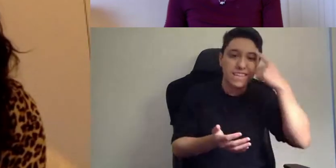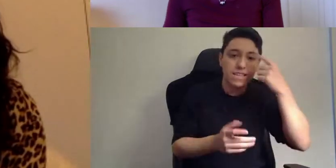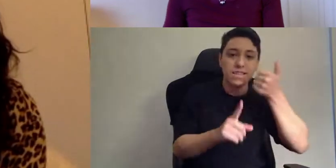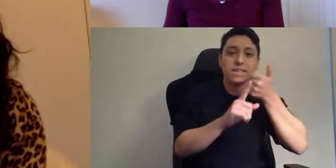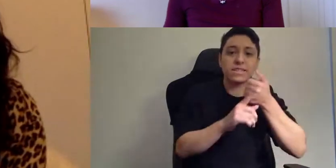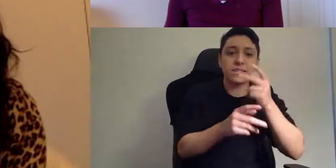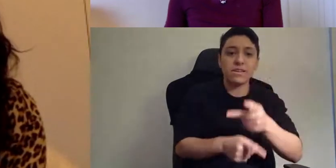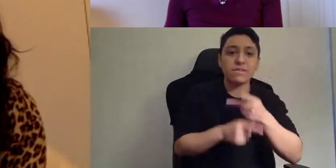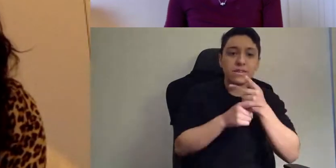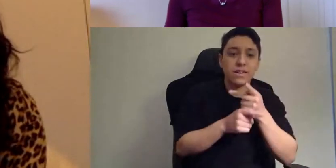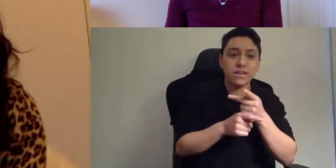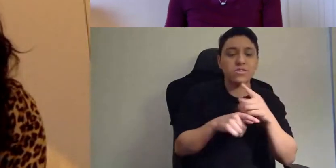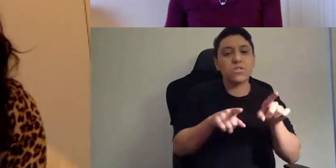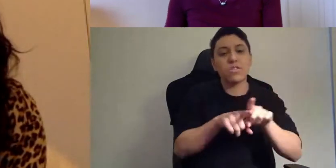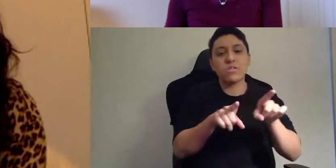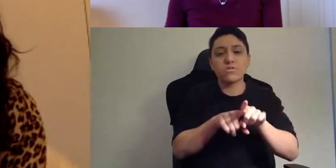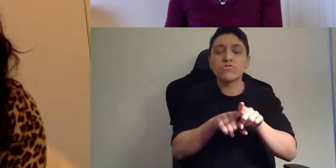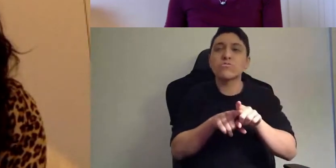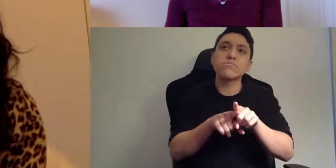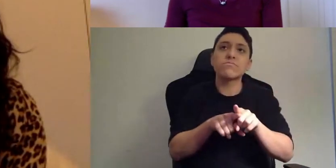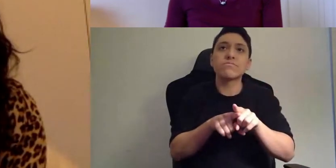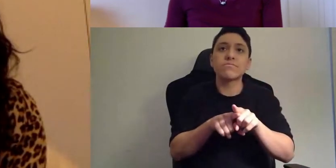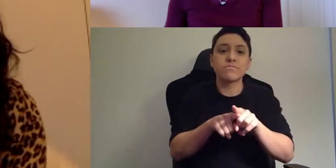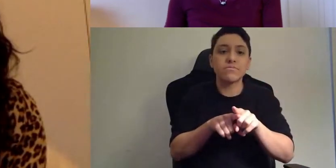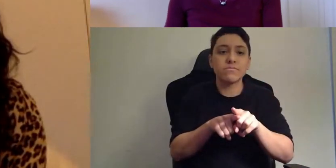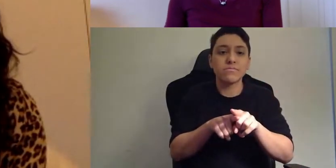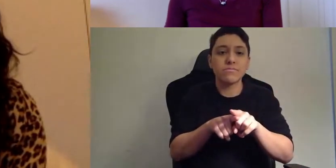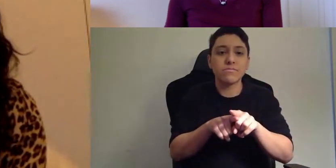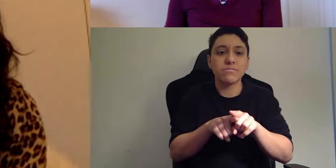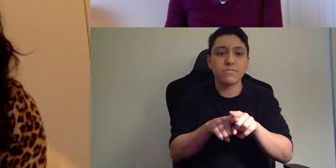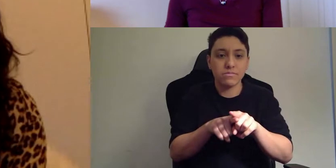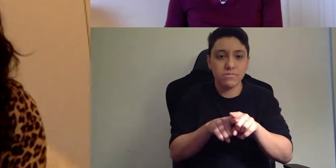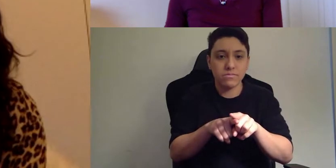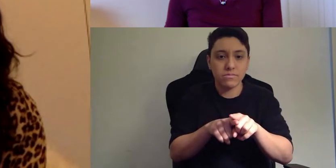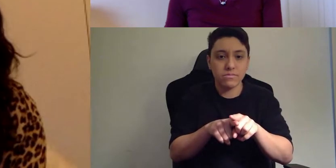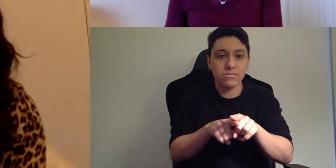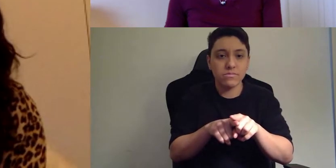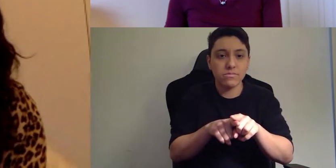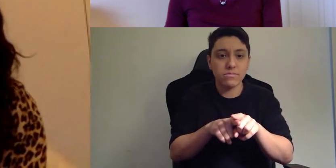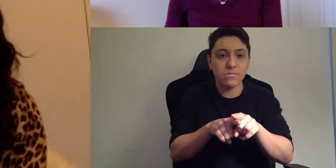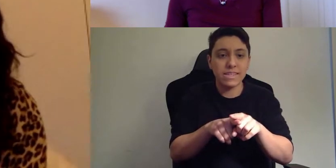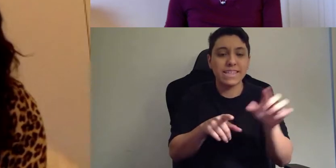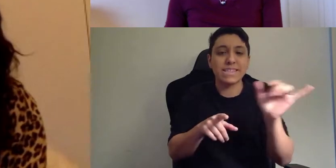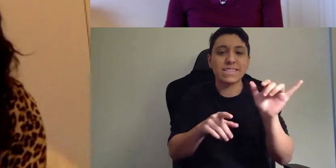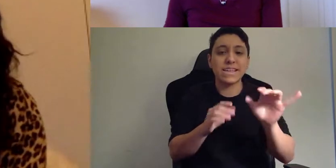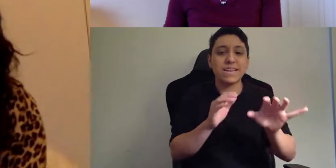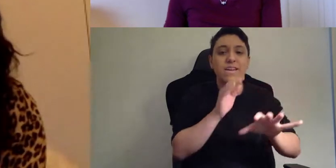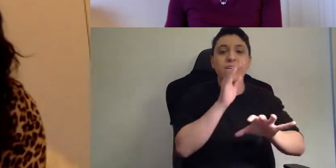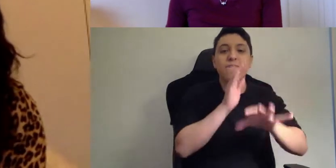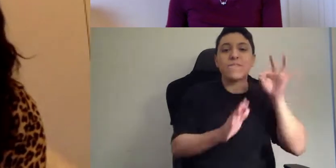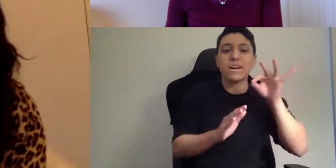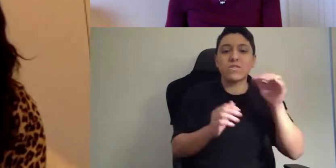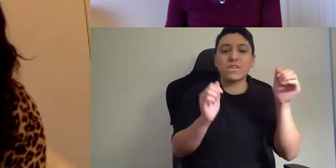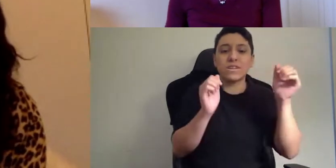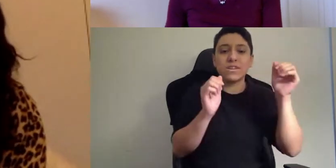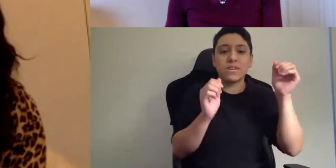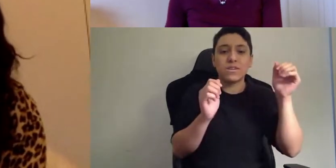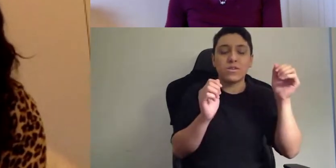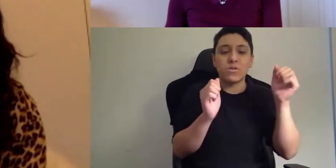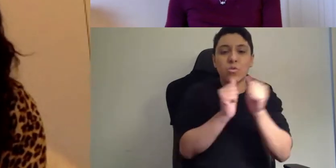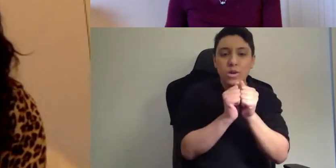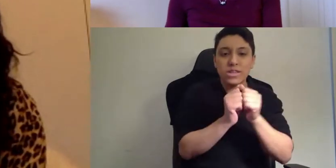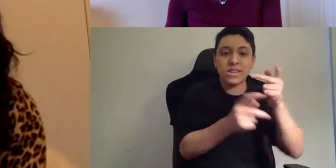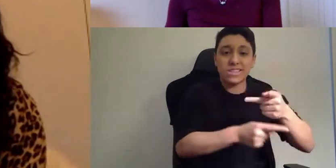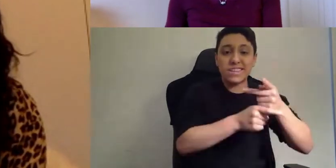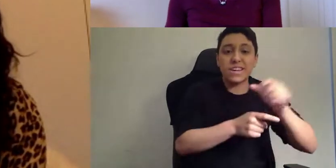also like really found in the act of taking care of other people too. Like one thing that I'm really inspired